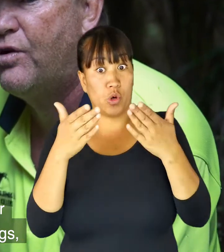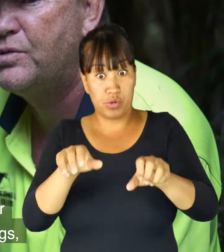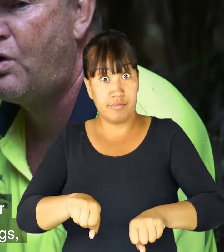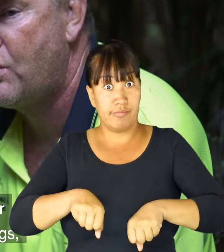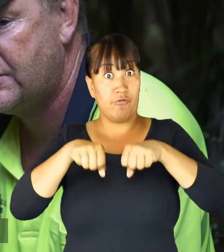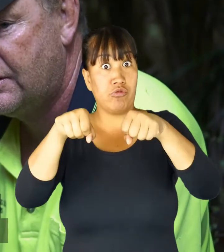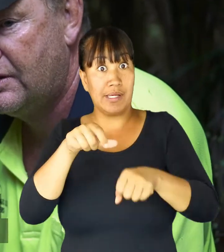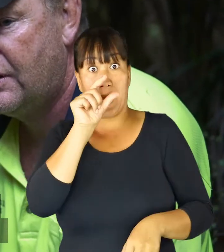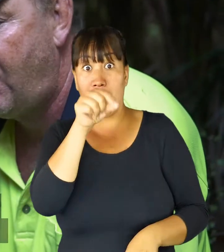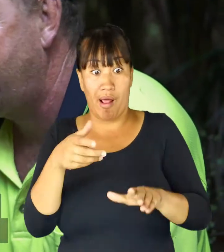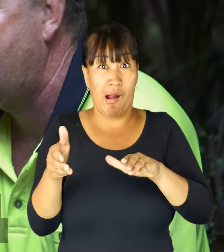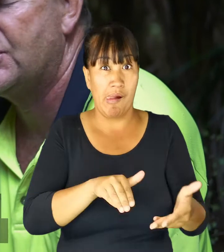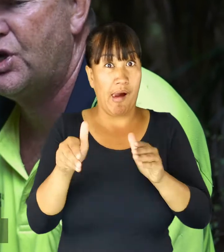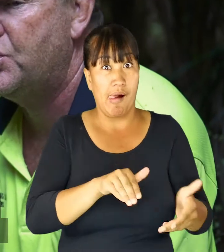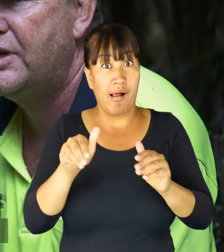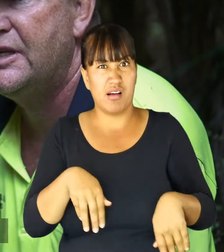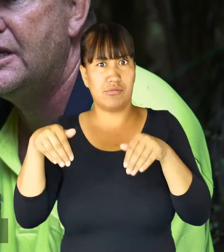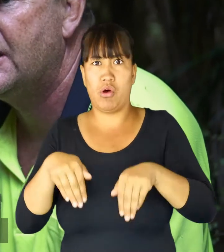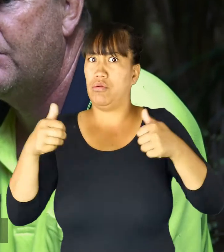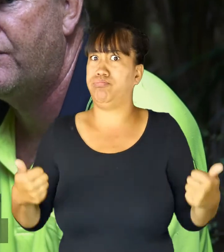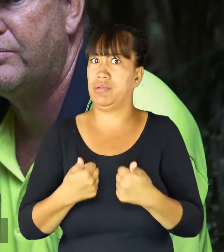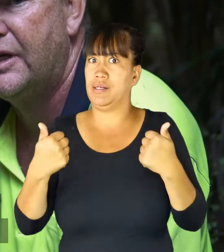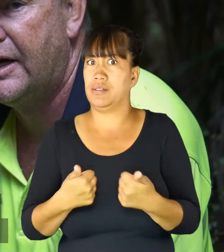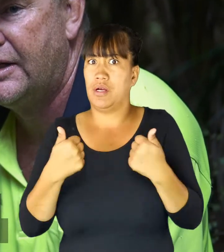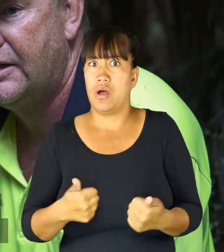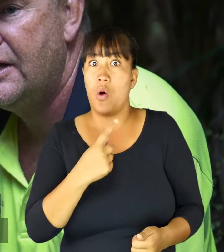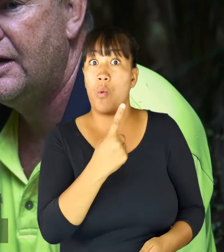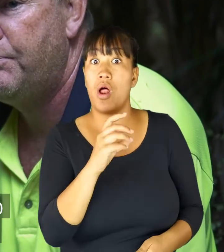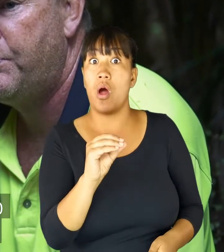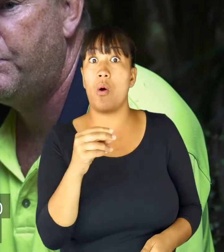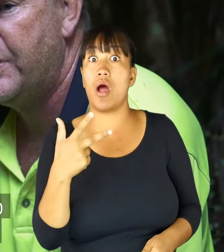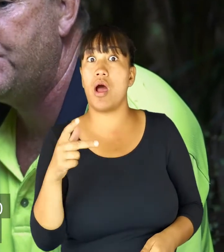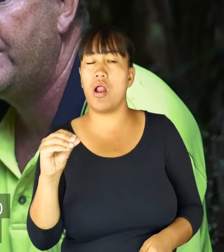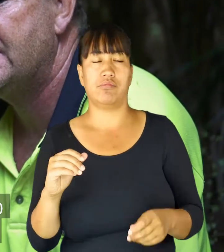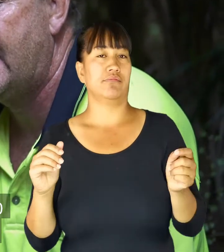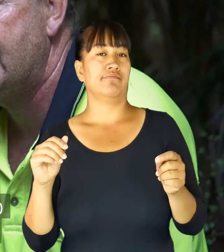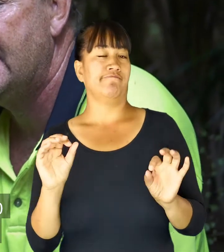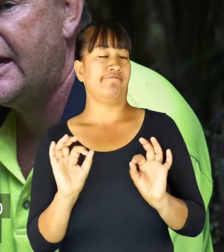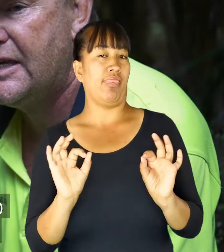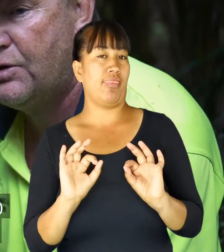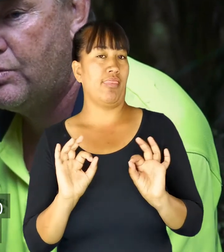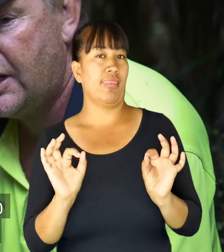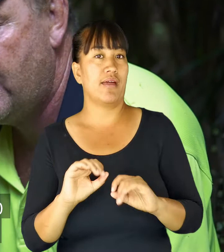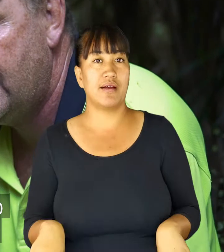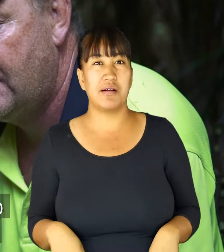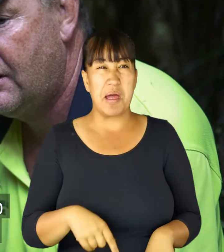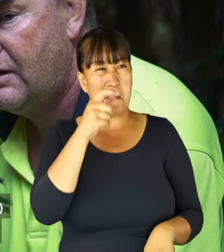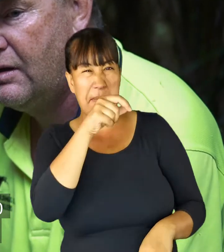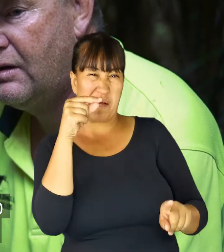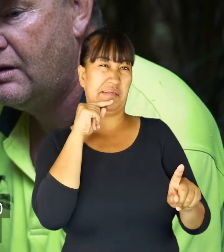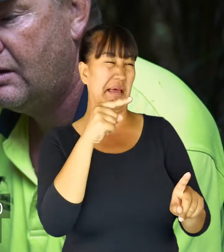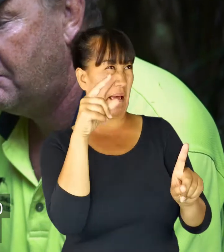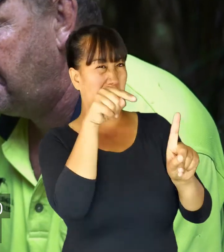kiwi from dogs. I can't show you any dead kiwi from 1080. People that say 1080 kill kiwi